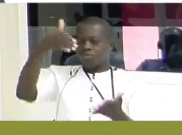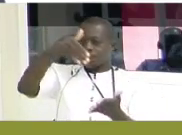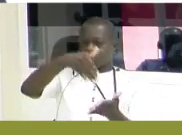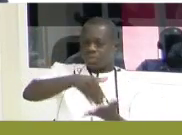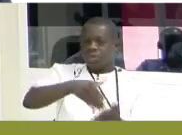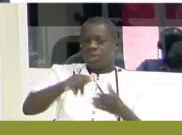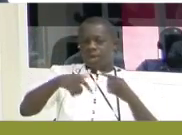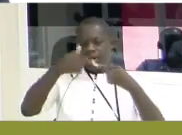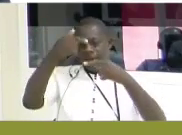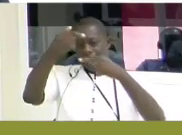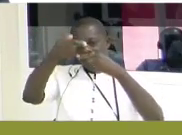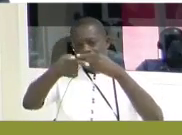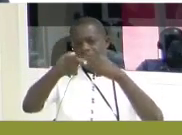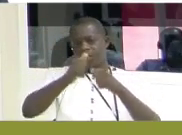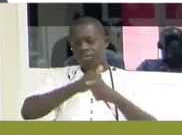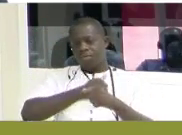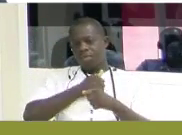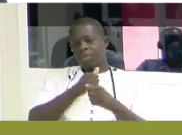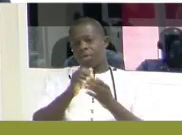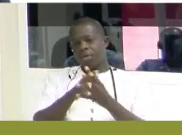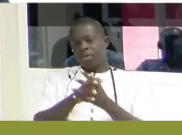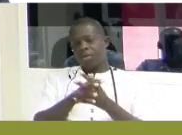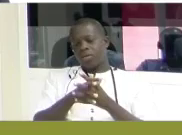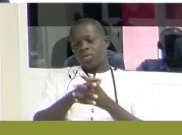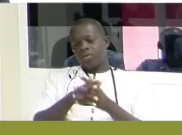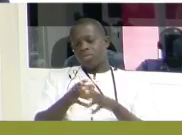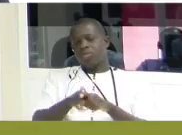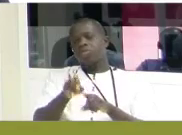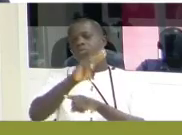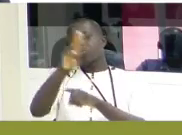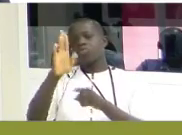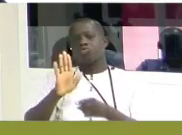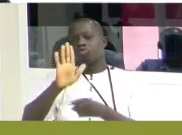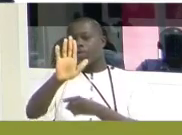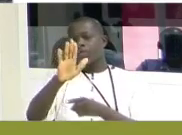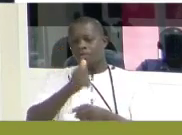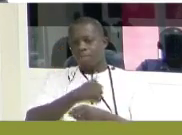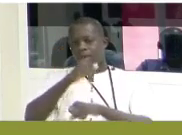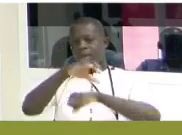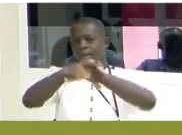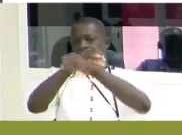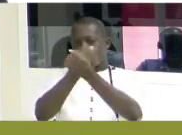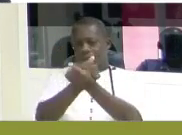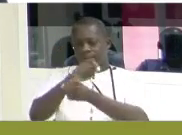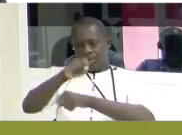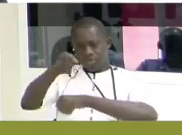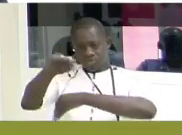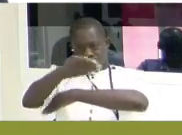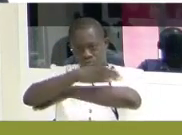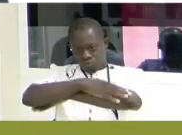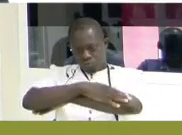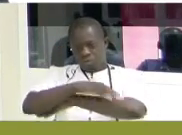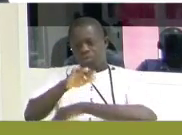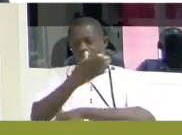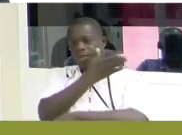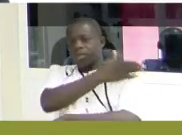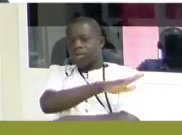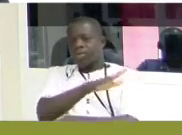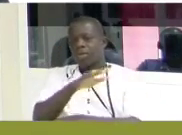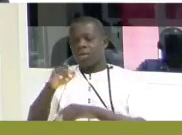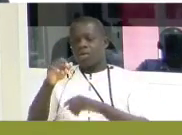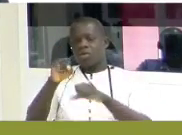Until after my dismissal. No, it stopped at my arrest and detention when I left Observer to join RVTH. Since